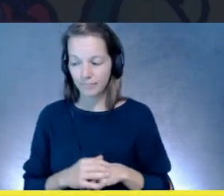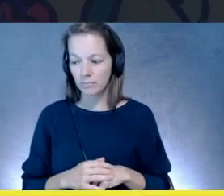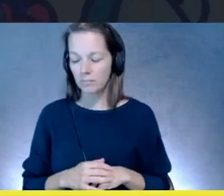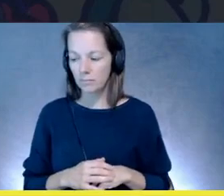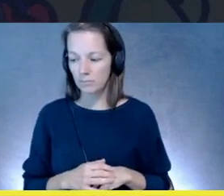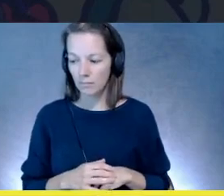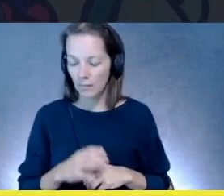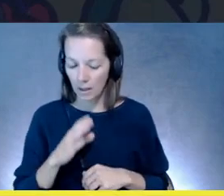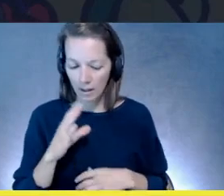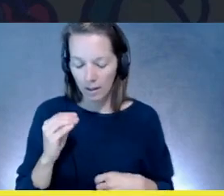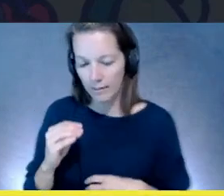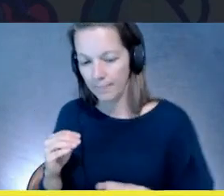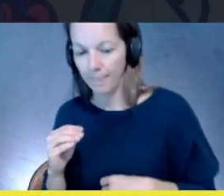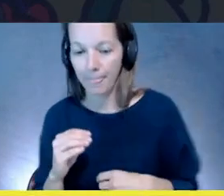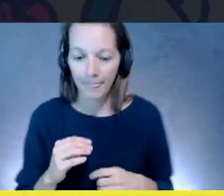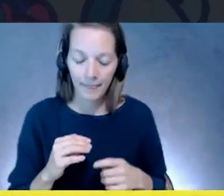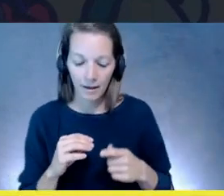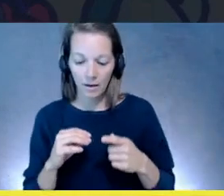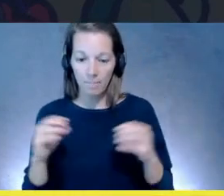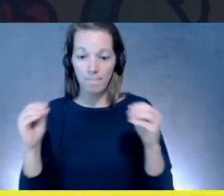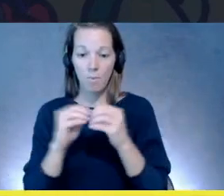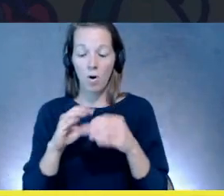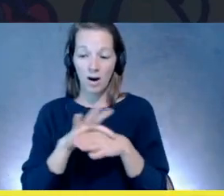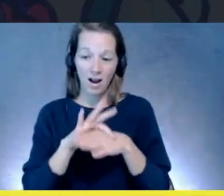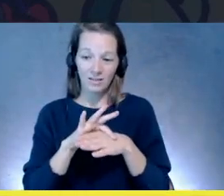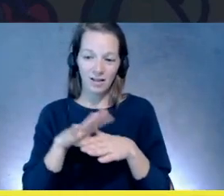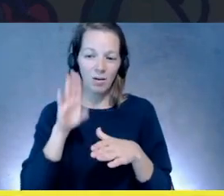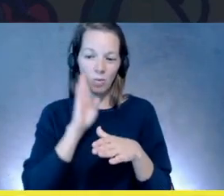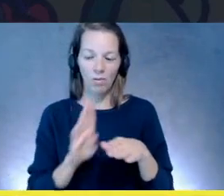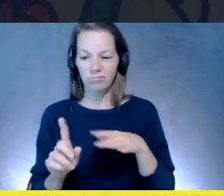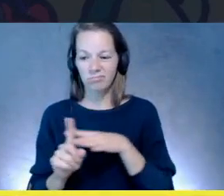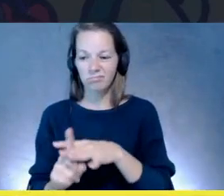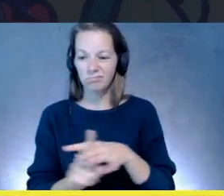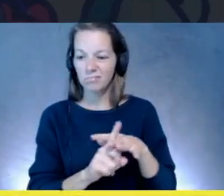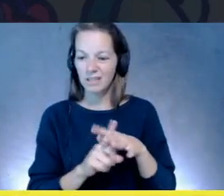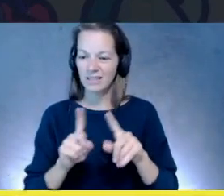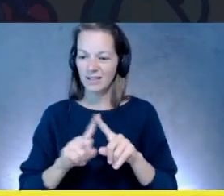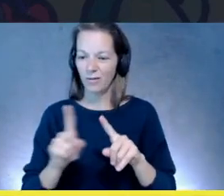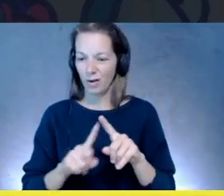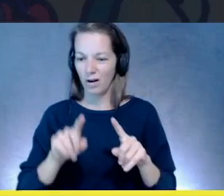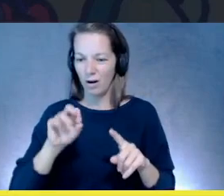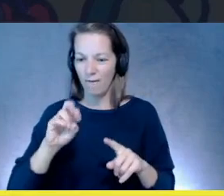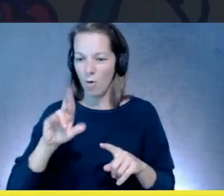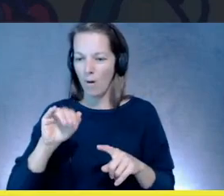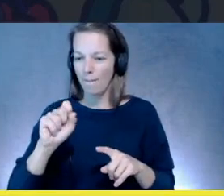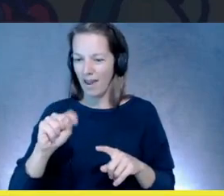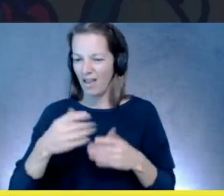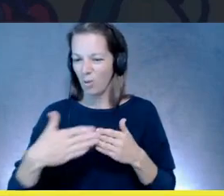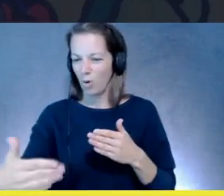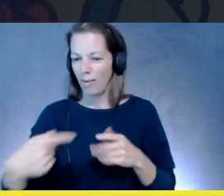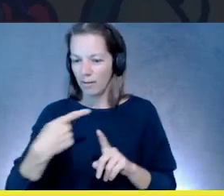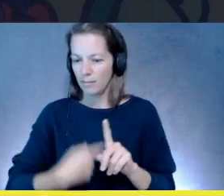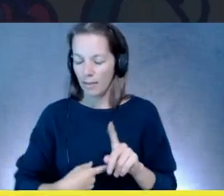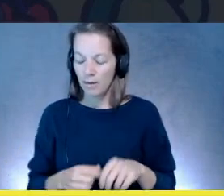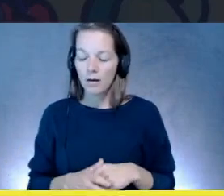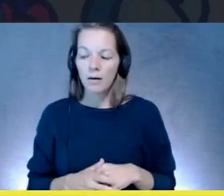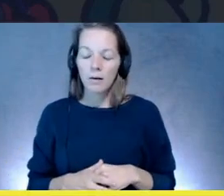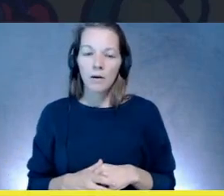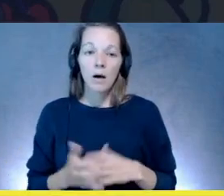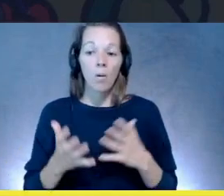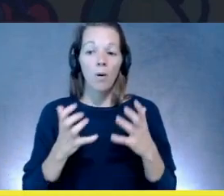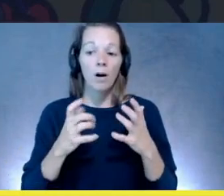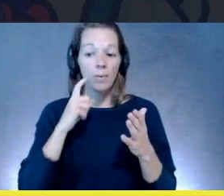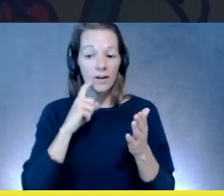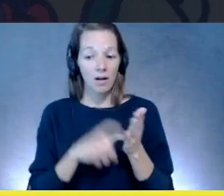And additional content will come out in various formats over the course of the month. I do want to acknowledge